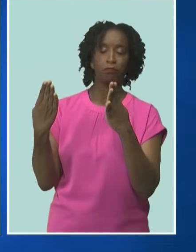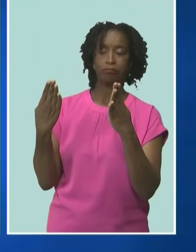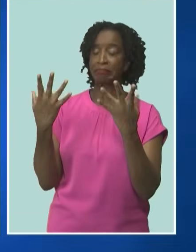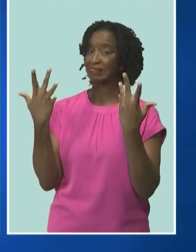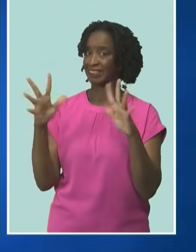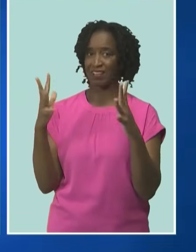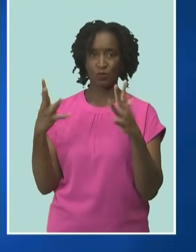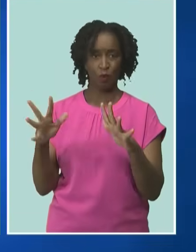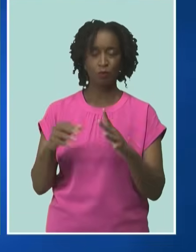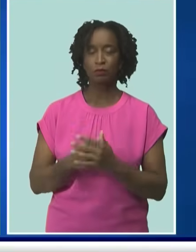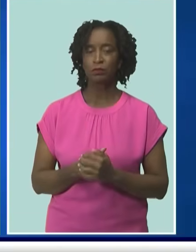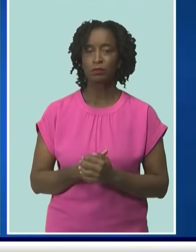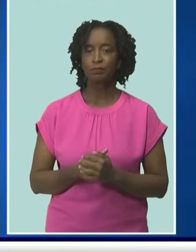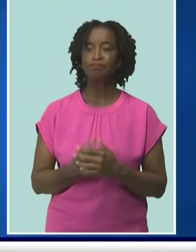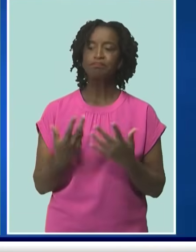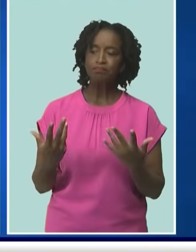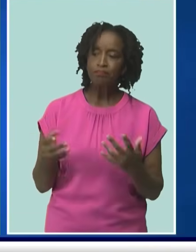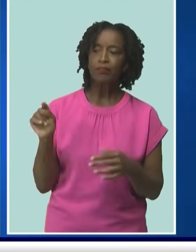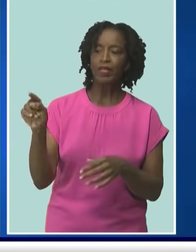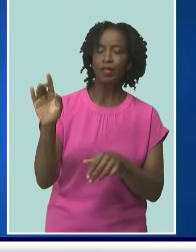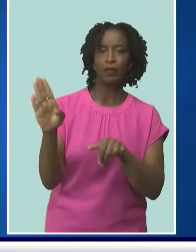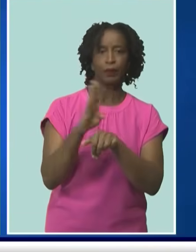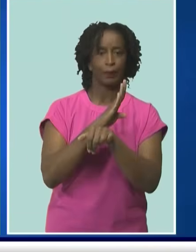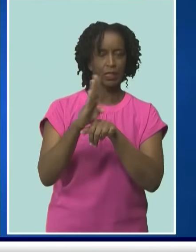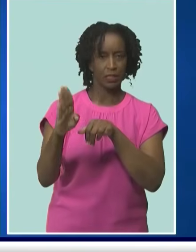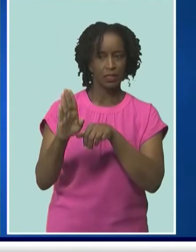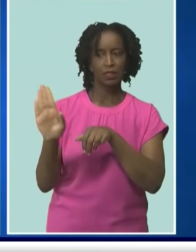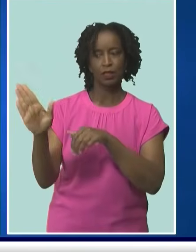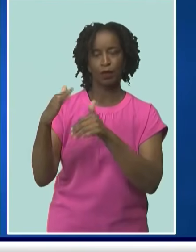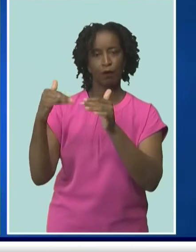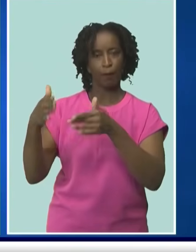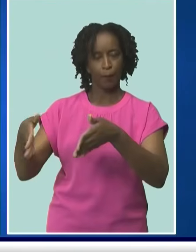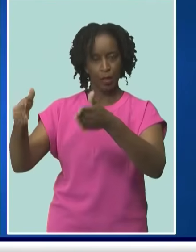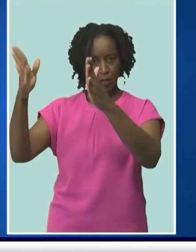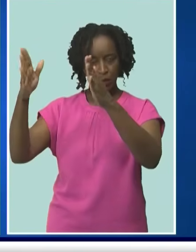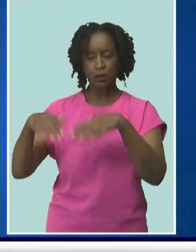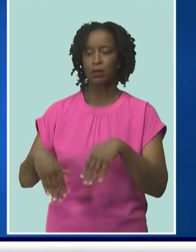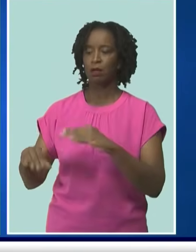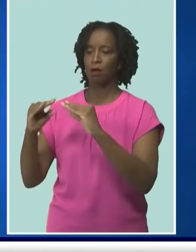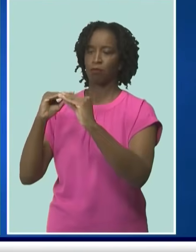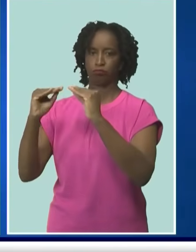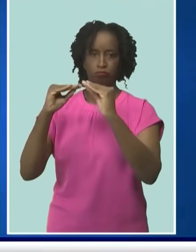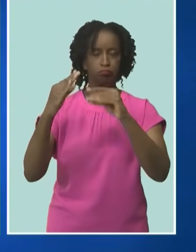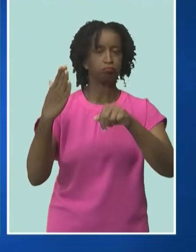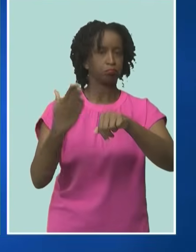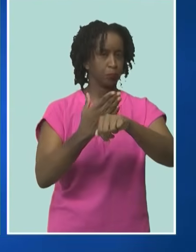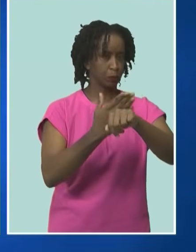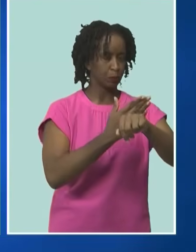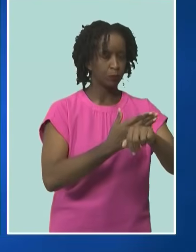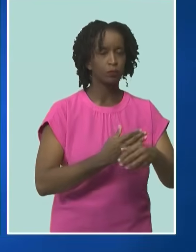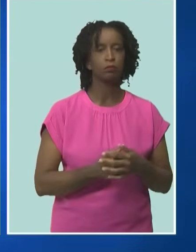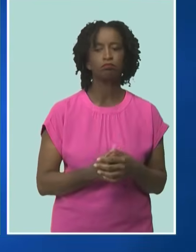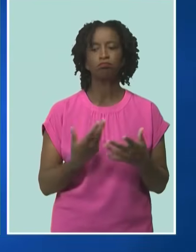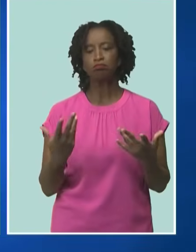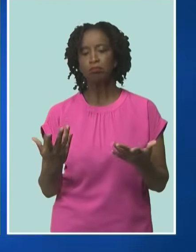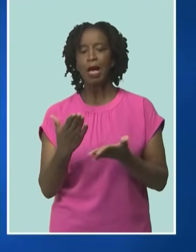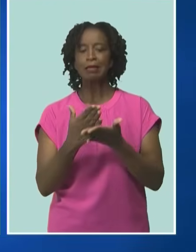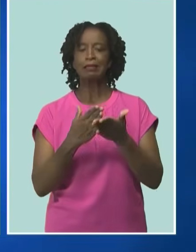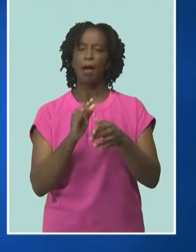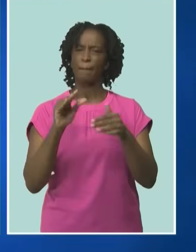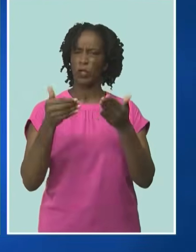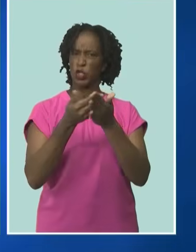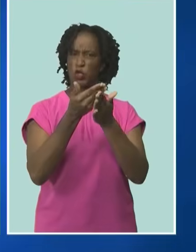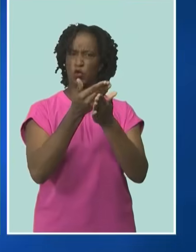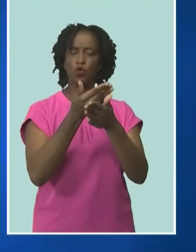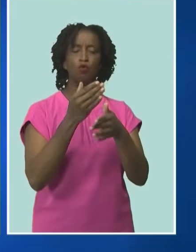that have either refurbished, there are new entities that would have been put up,